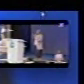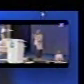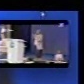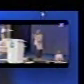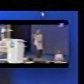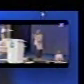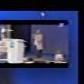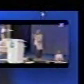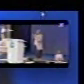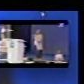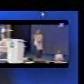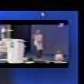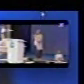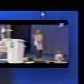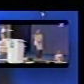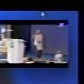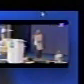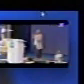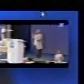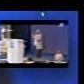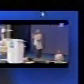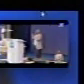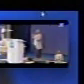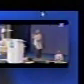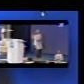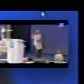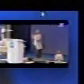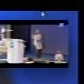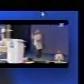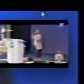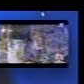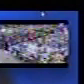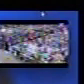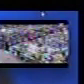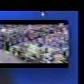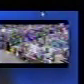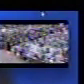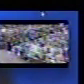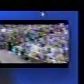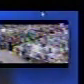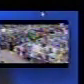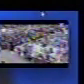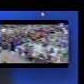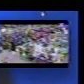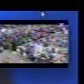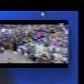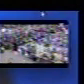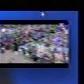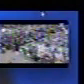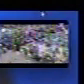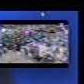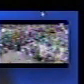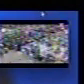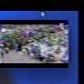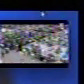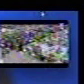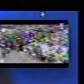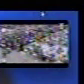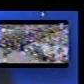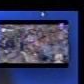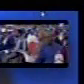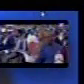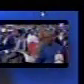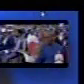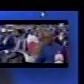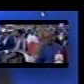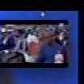Shakespeare and of other writers, and they understand them, and they even teach them, and yet they come to the Bible, they